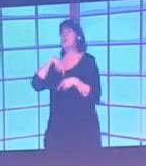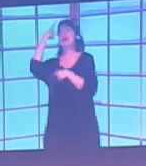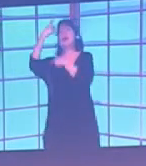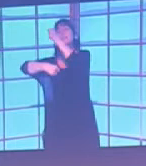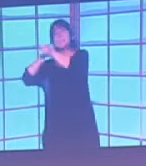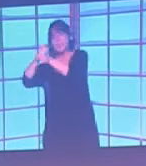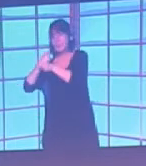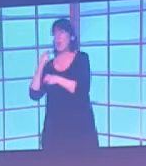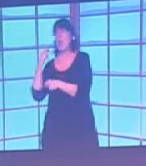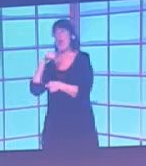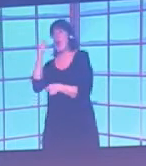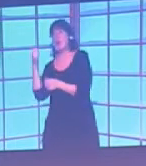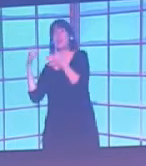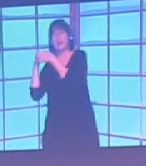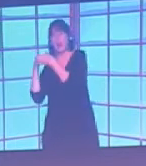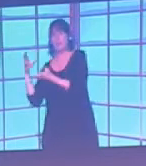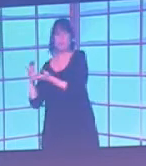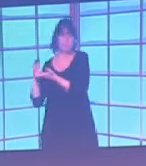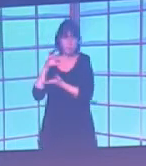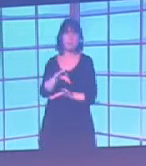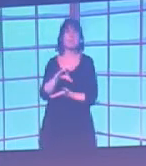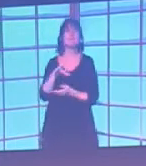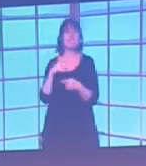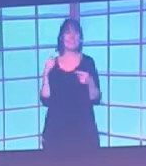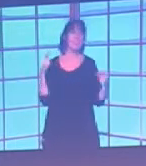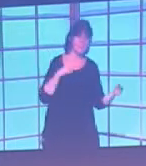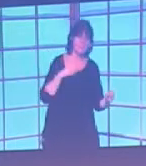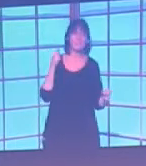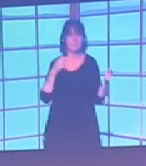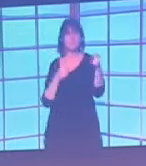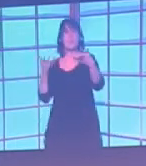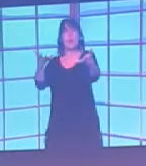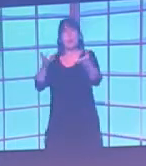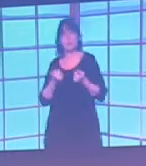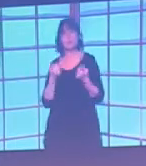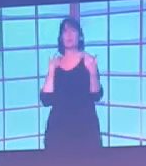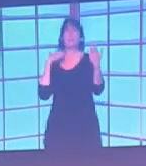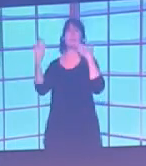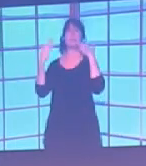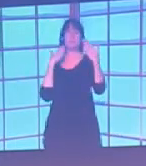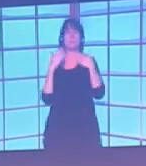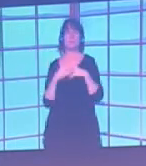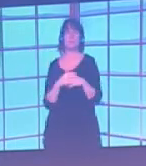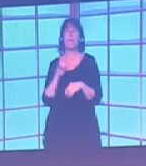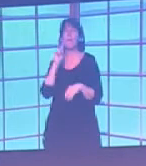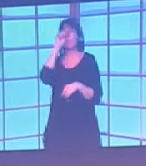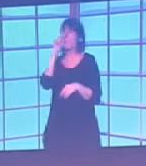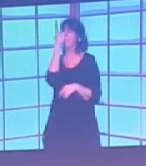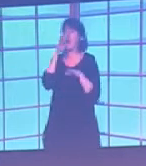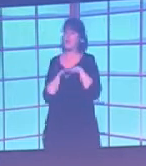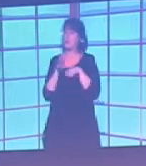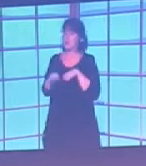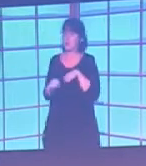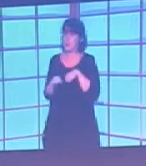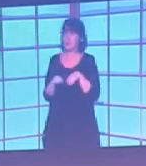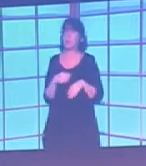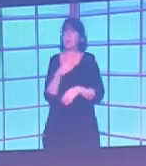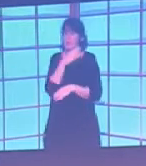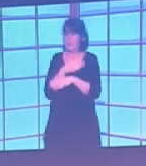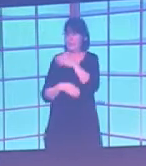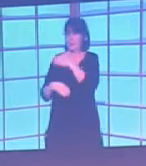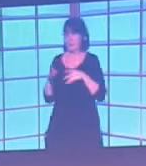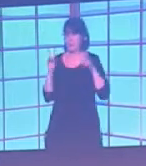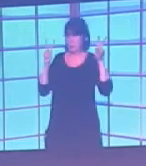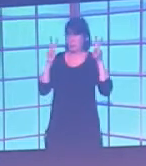it was the disabled supporter groups which formed our national organization. But actually, I